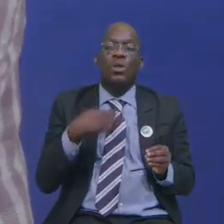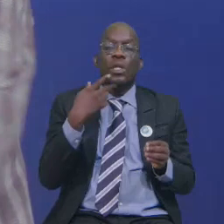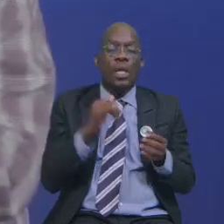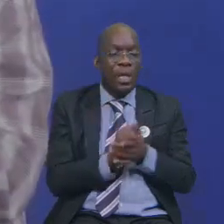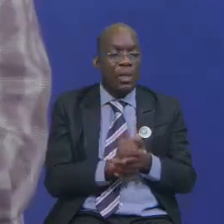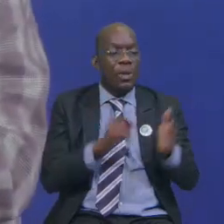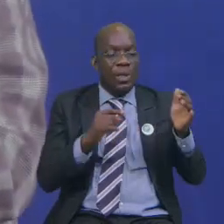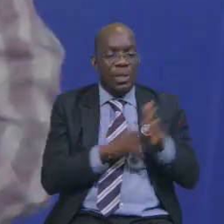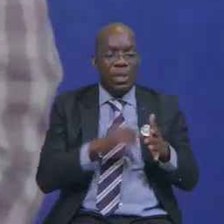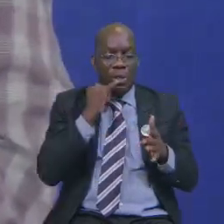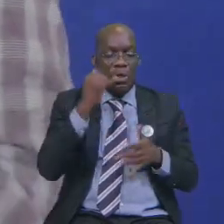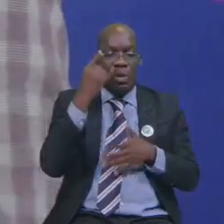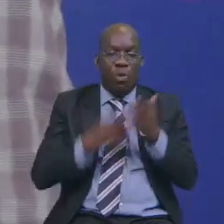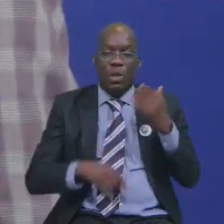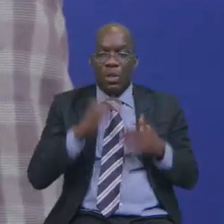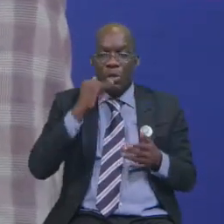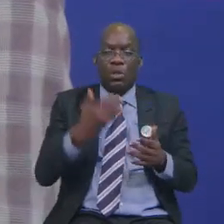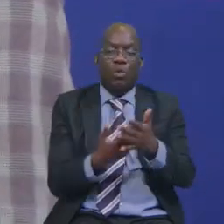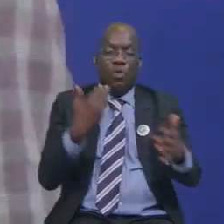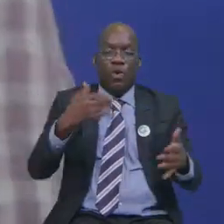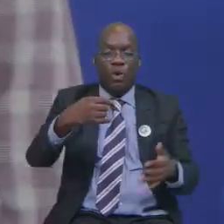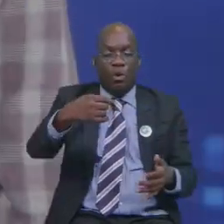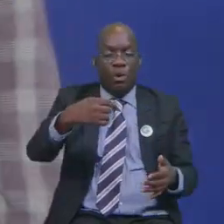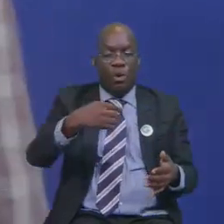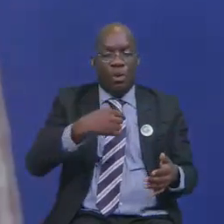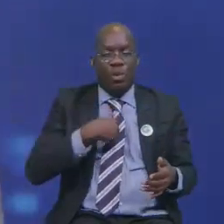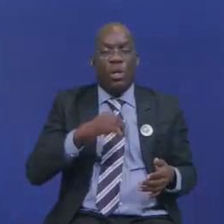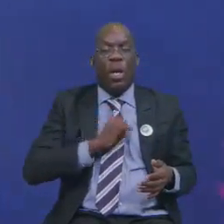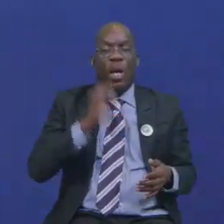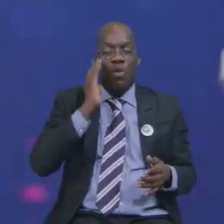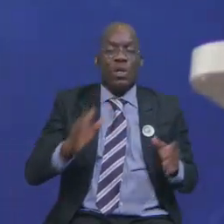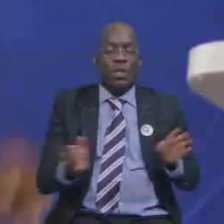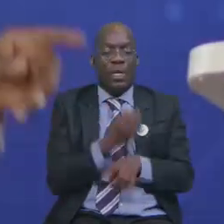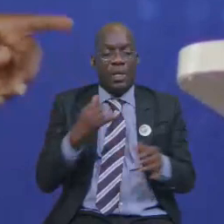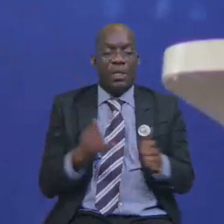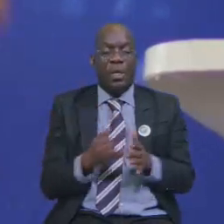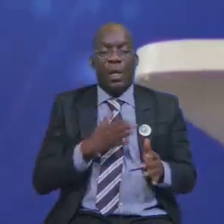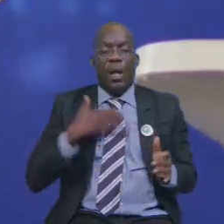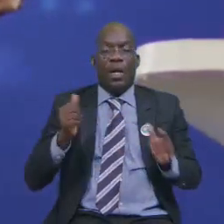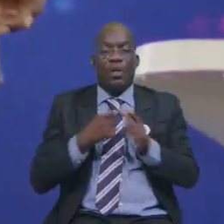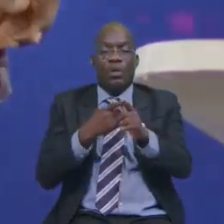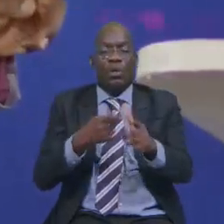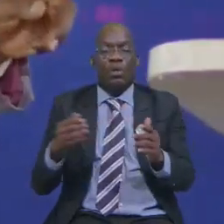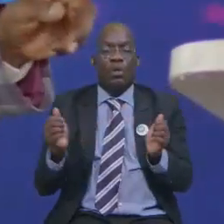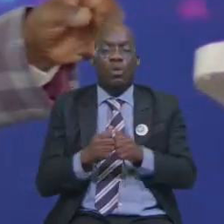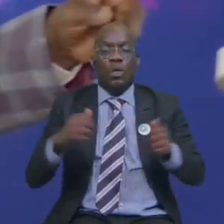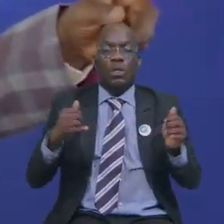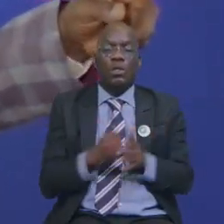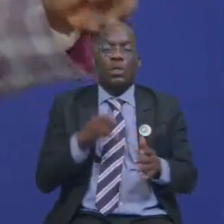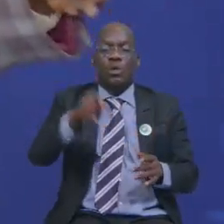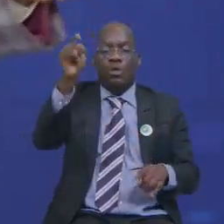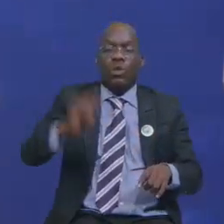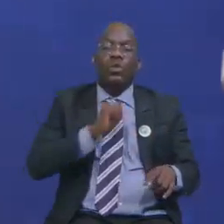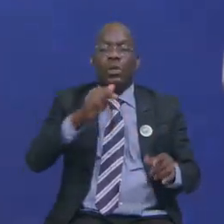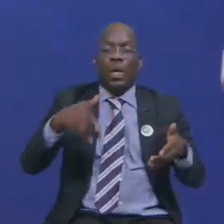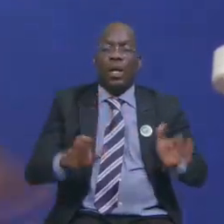what is before me. I must take this and run with it. You must not allow the excitement you had at the